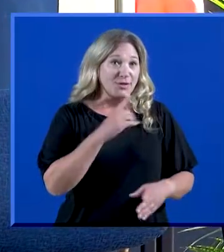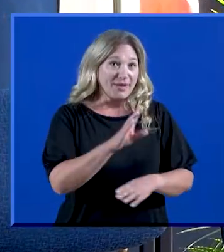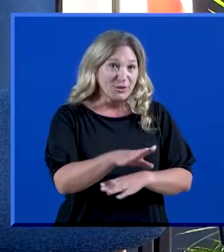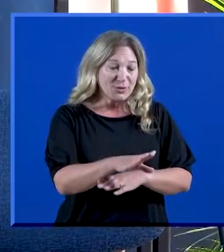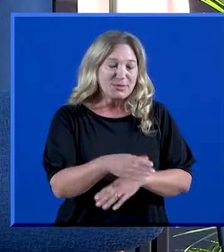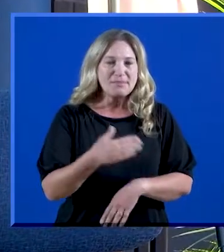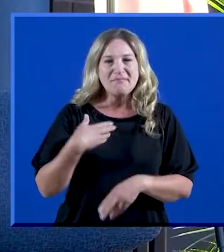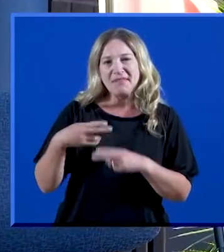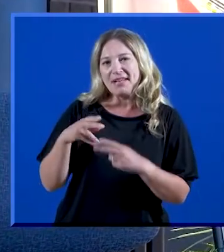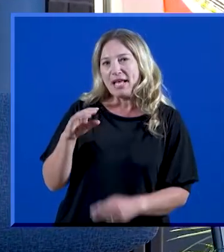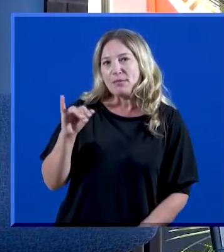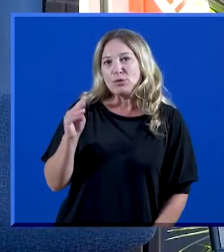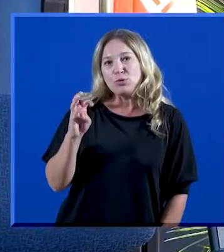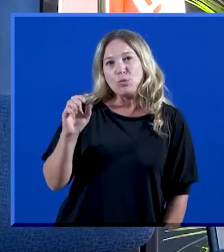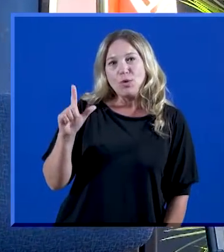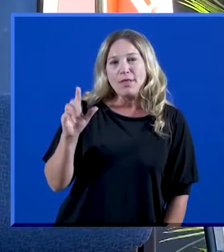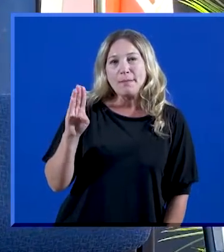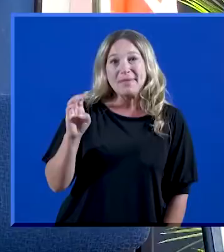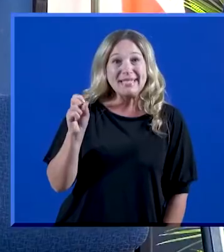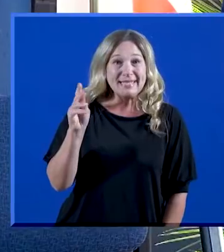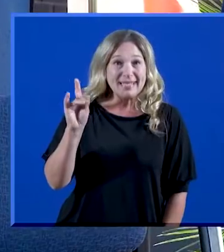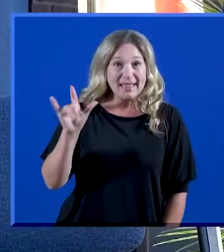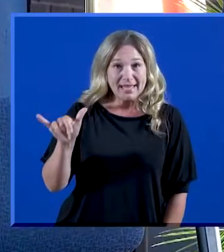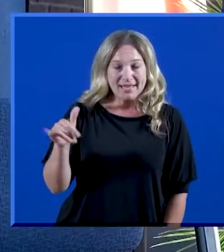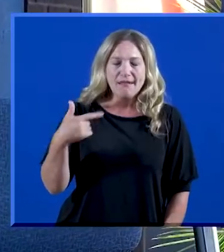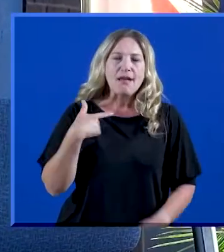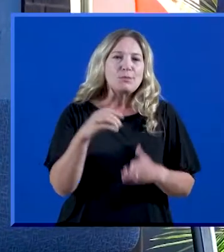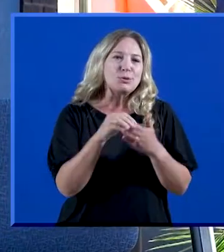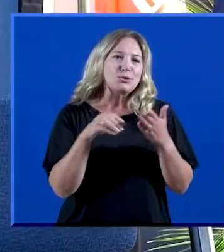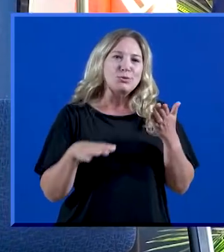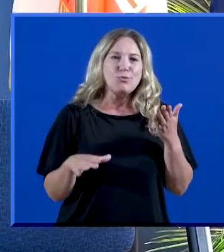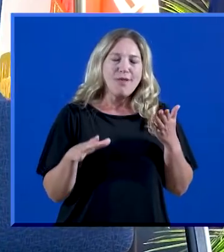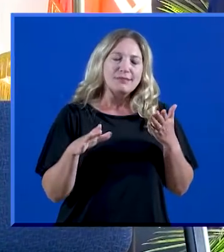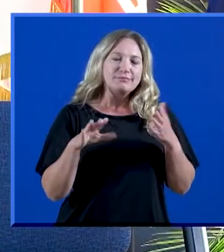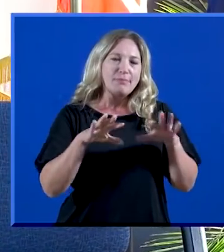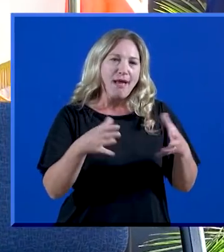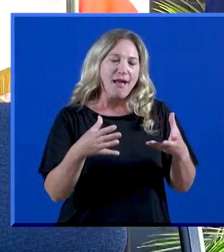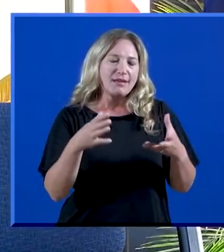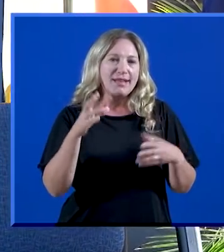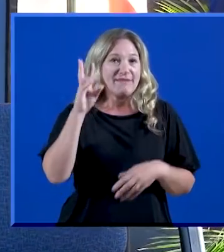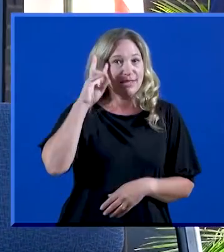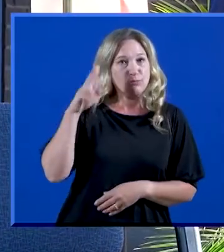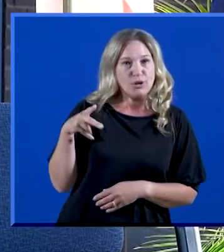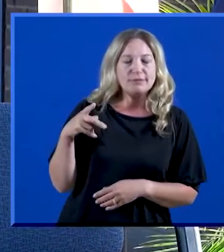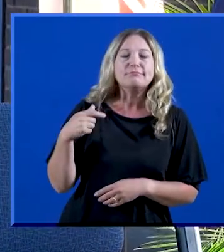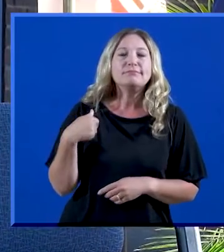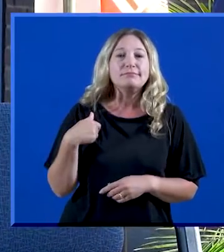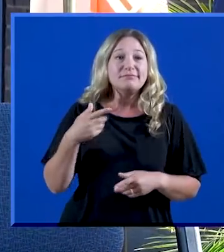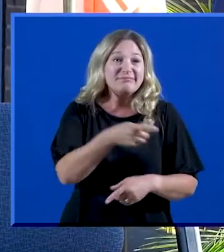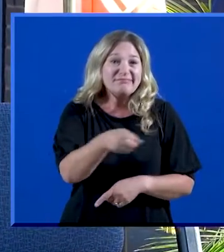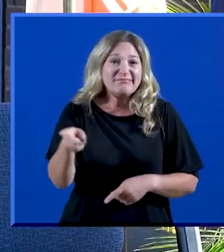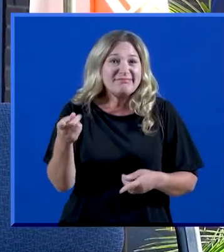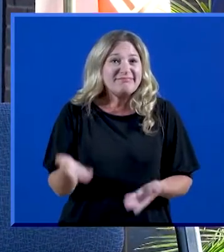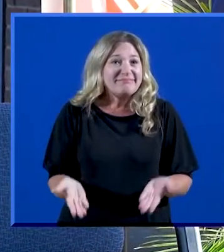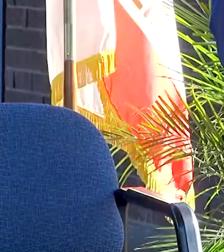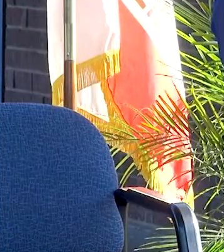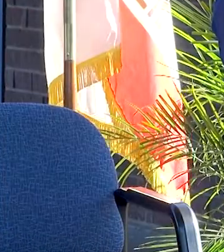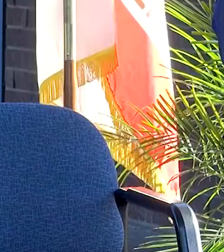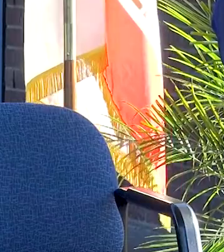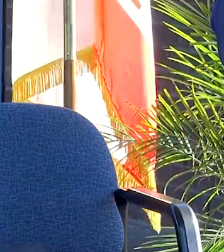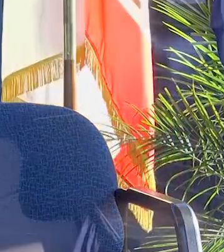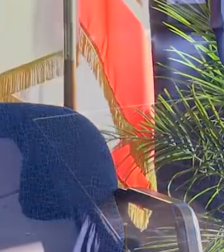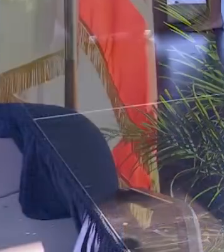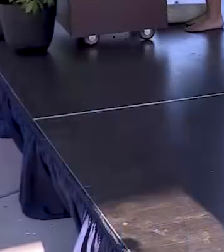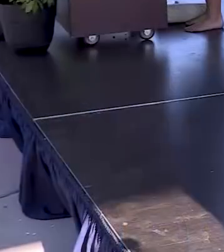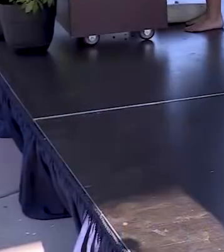Good afternoon. My name is Jewel Beasley. I am the Student Body Vice President. Will the audience please rise and join me